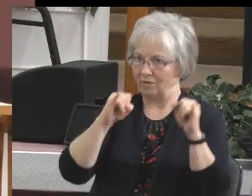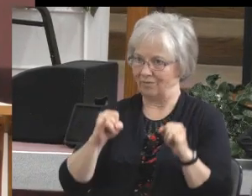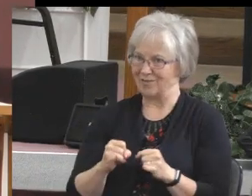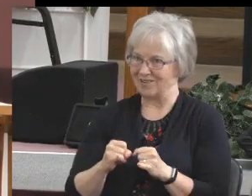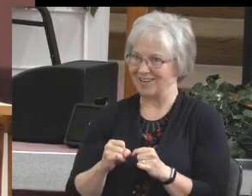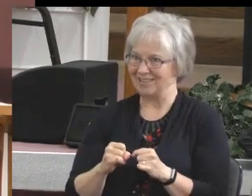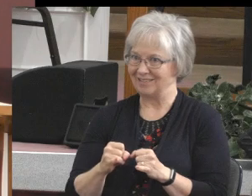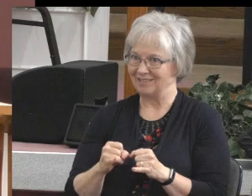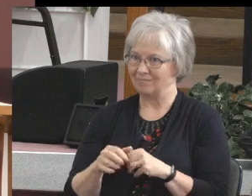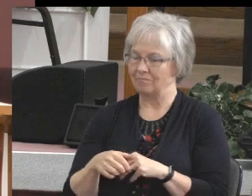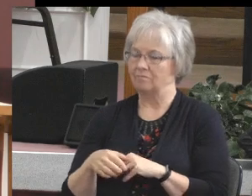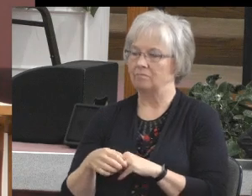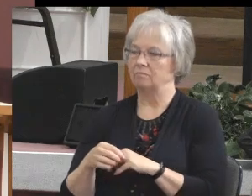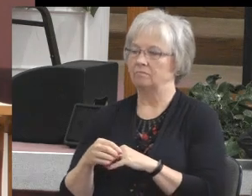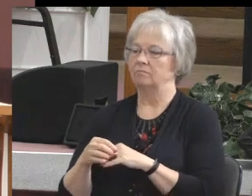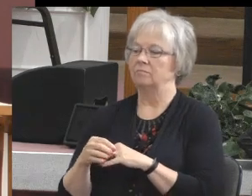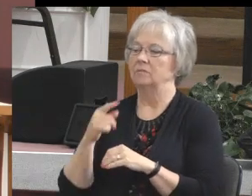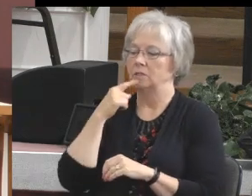images.